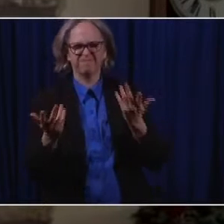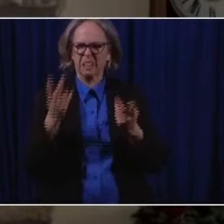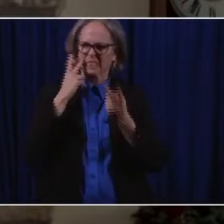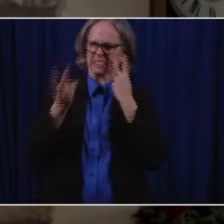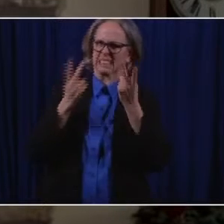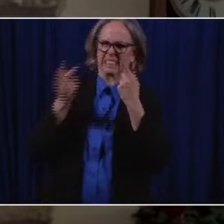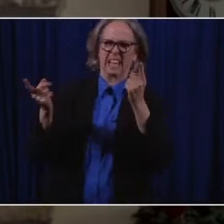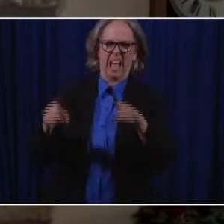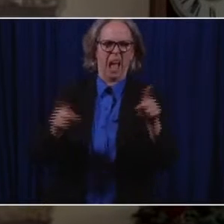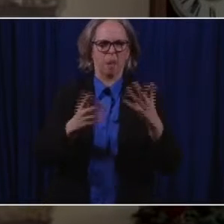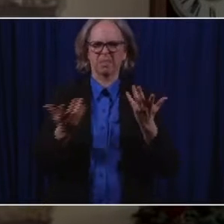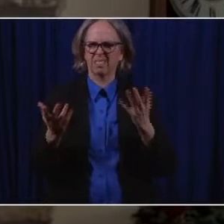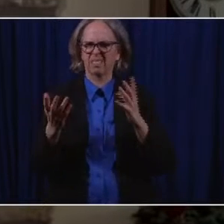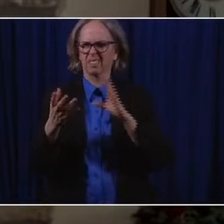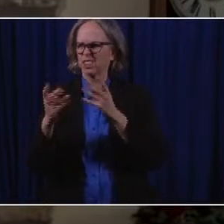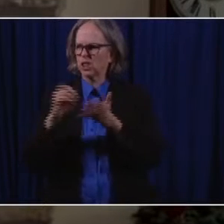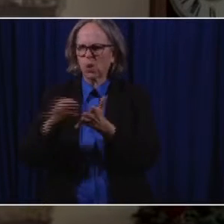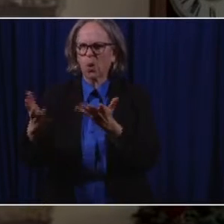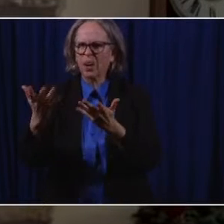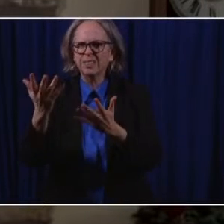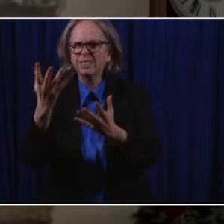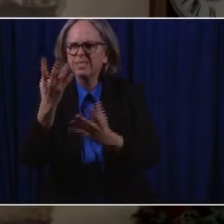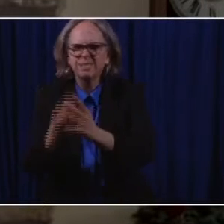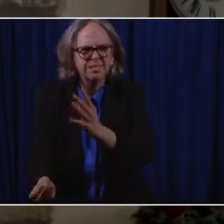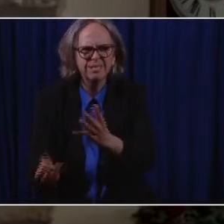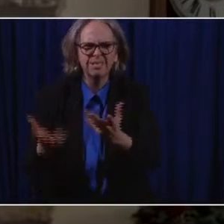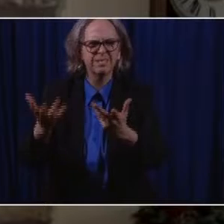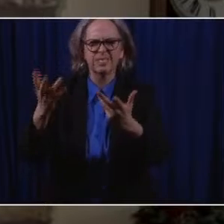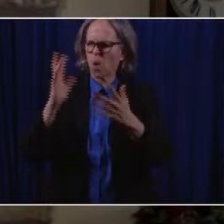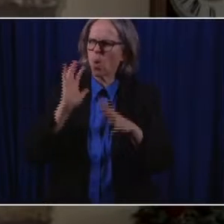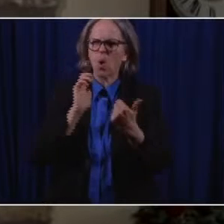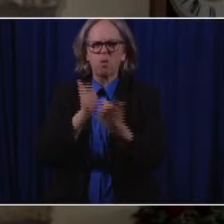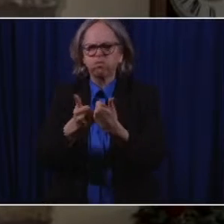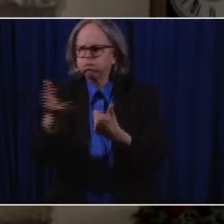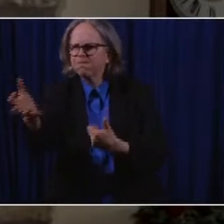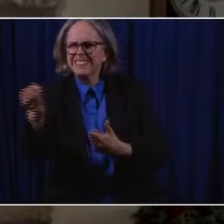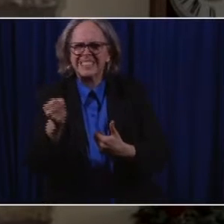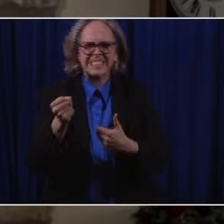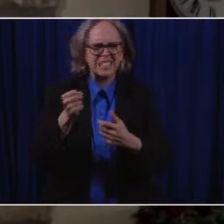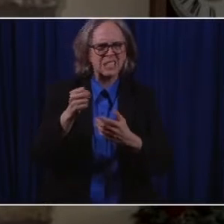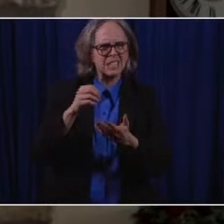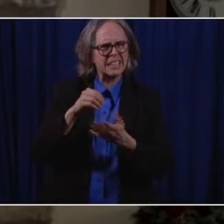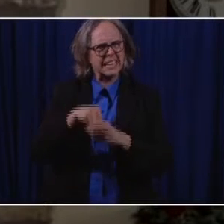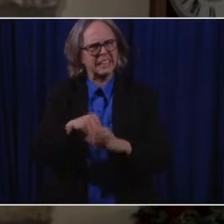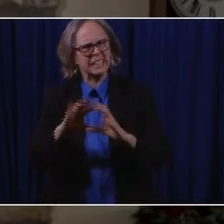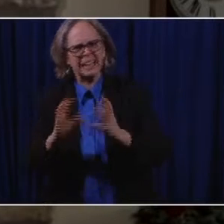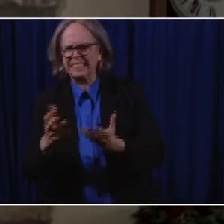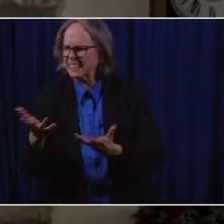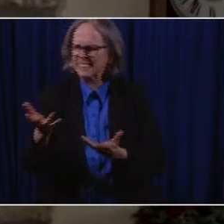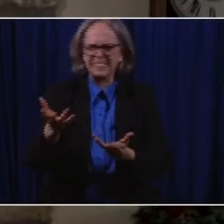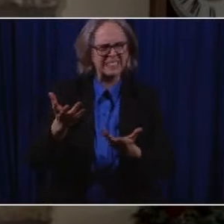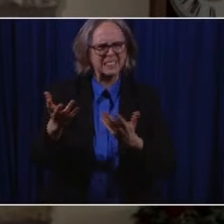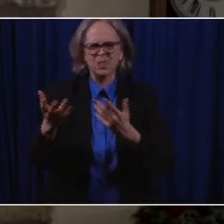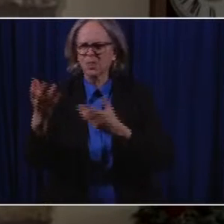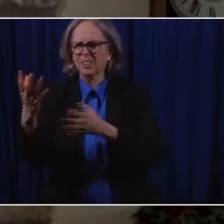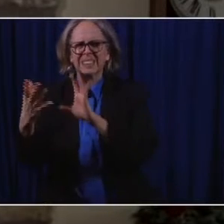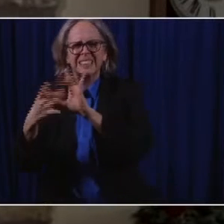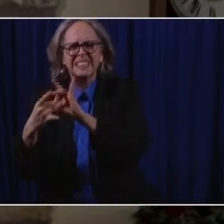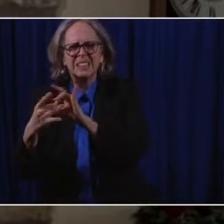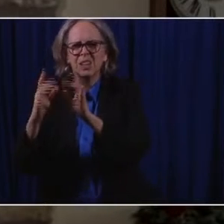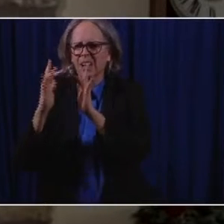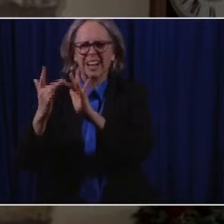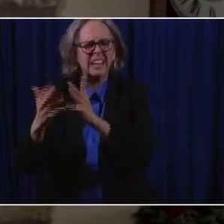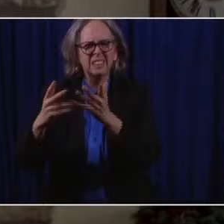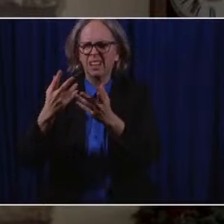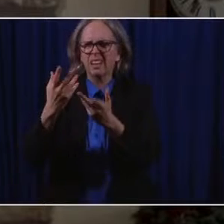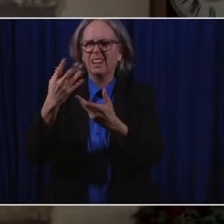we have a real challenge, and I have a real concern. And if there is a reason,